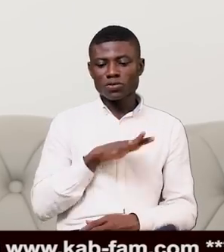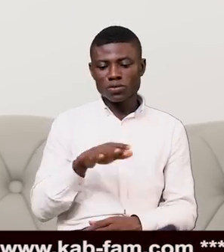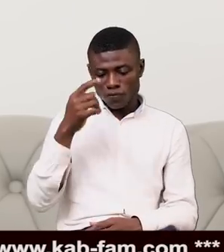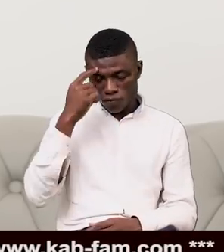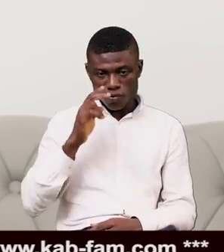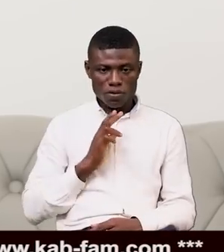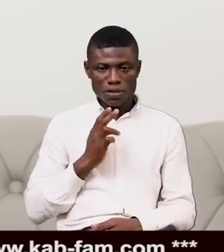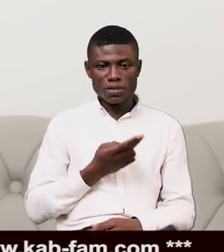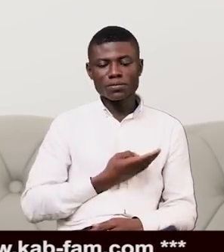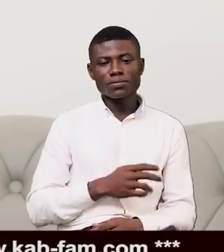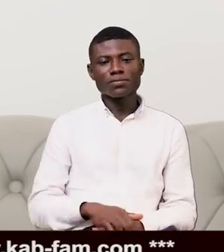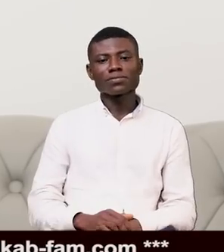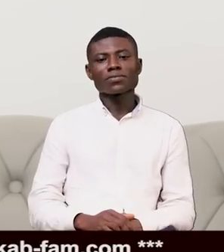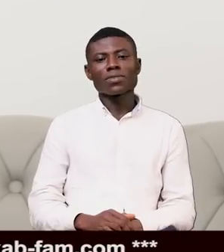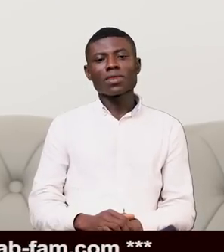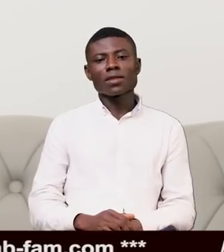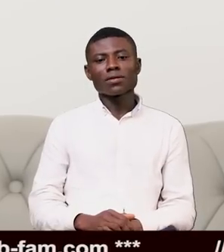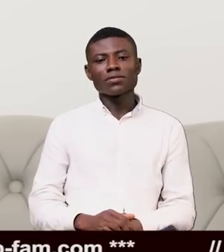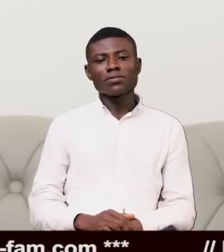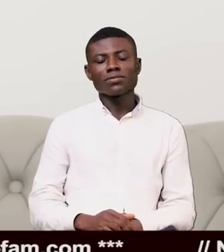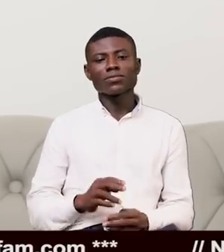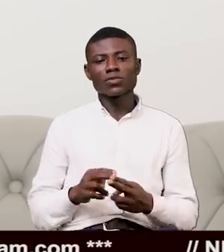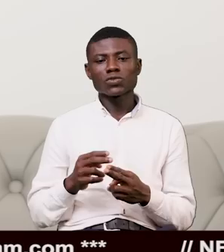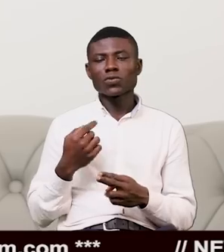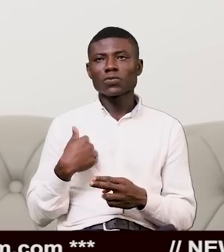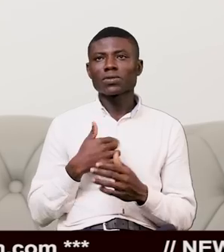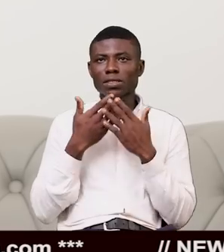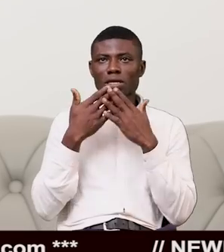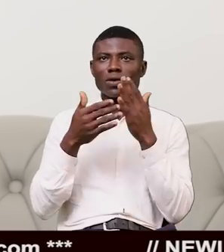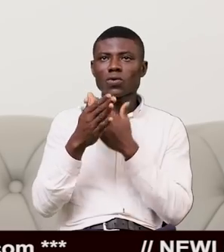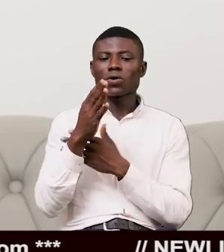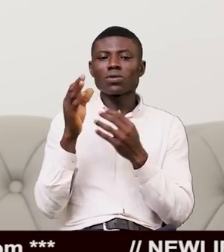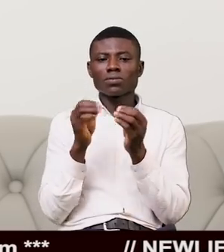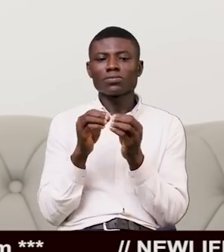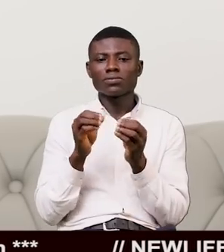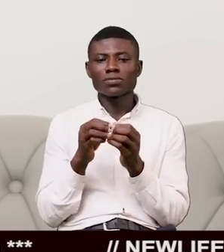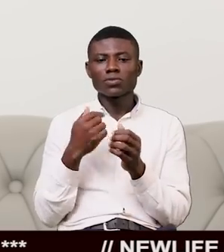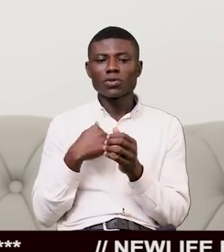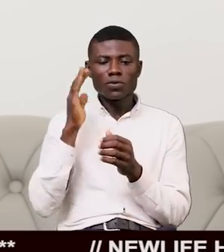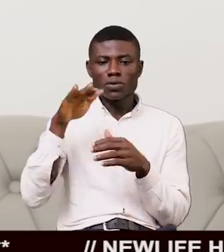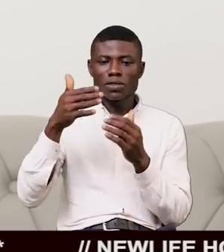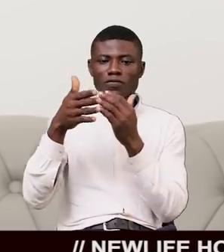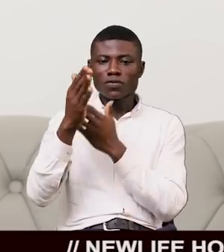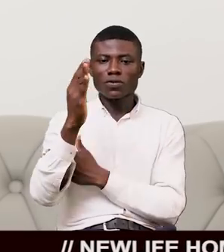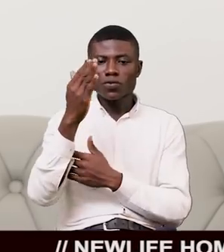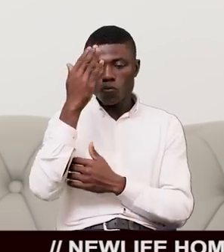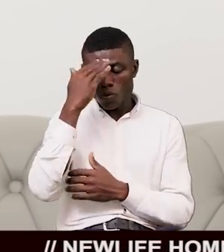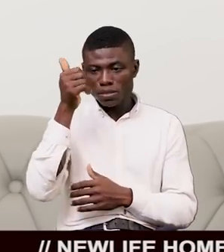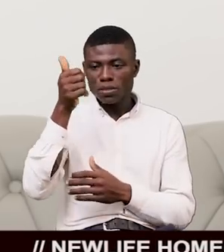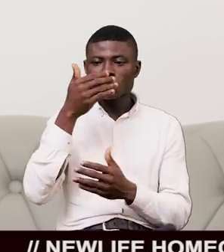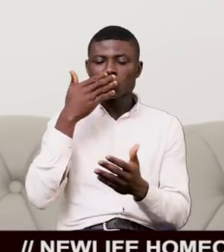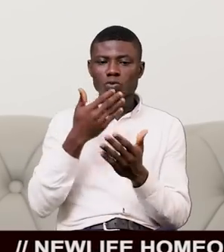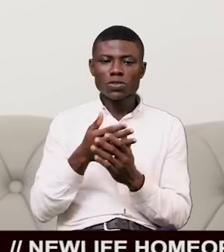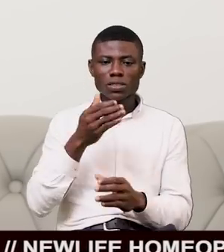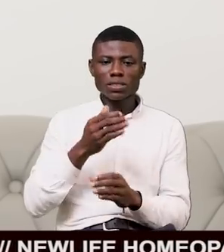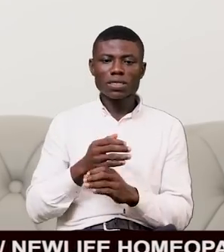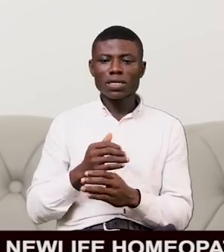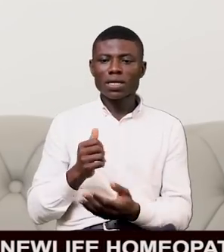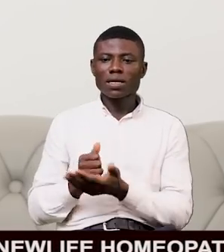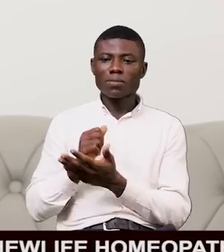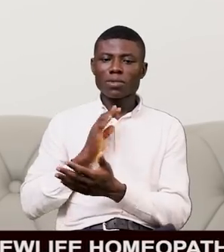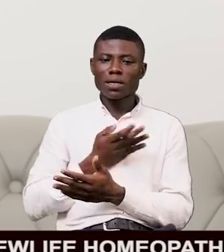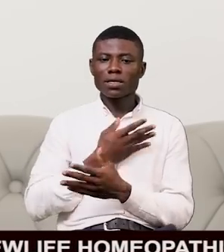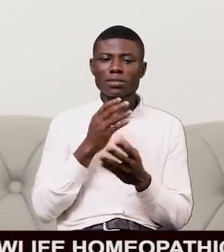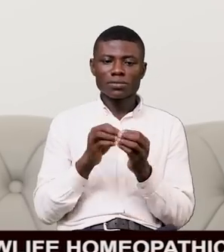mofrano, a day a mayan. In tea, as a kiss, see a pano, ye de bemano. The son said, why, dear, my boy and be